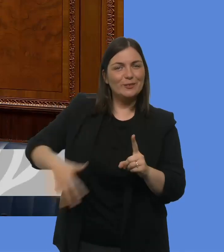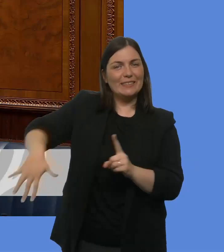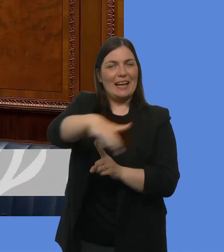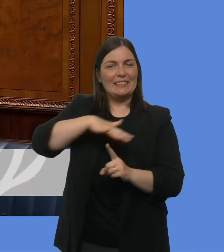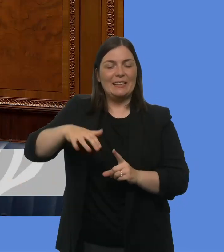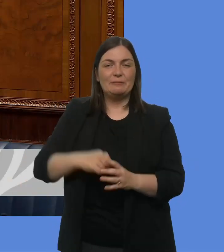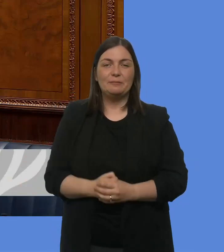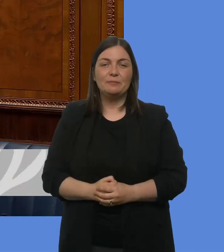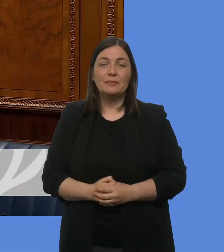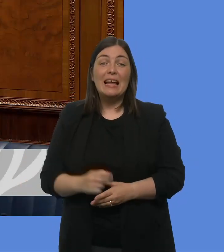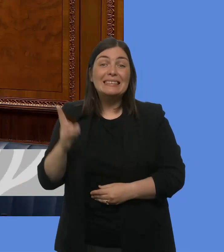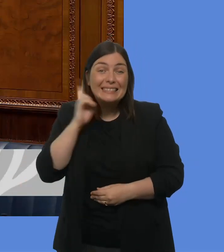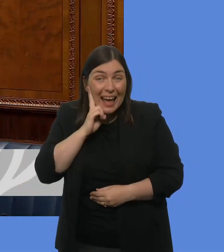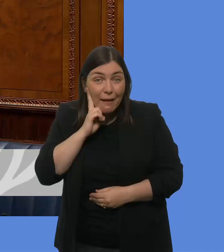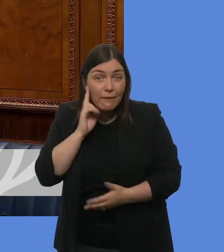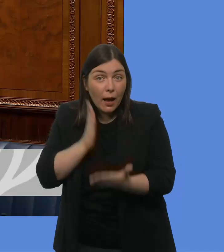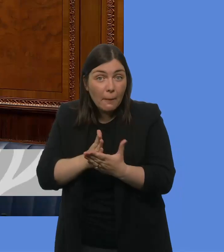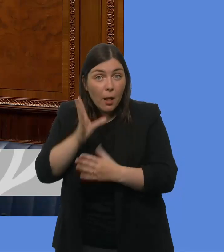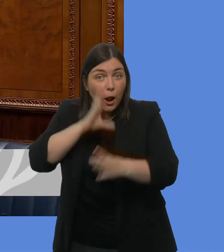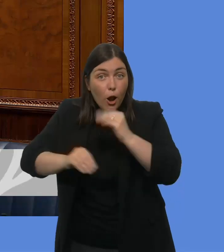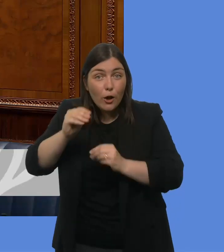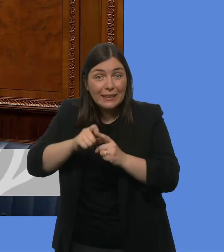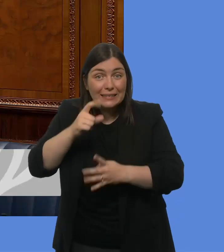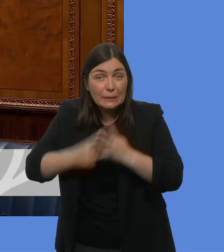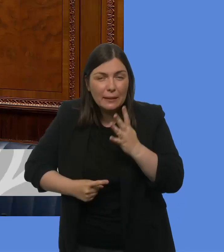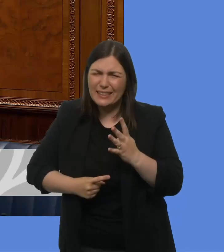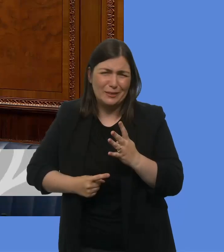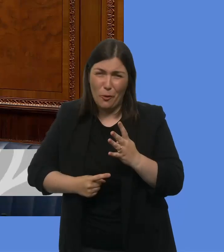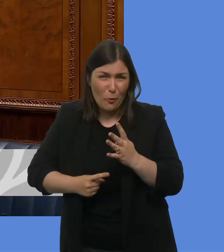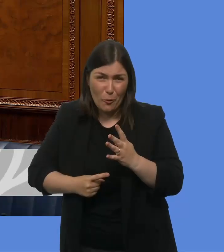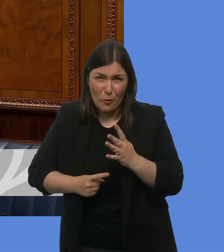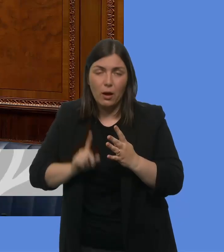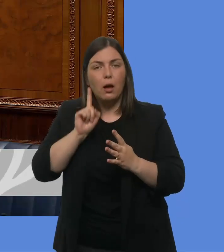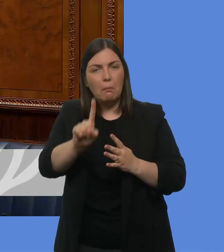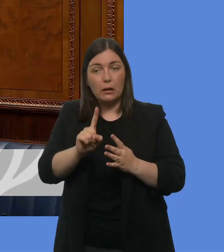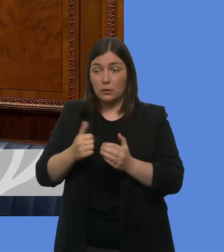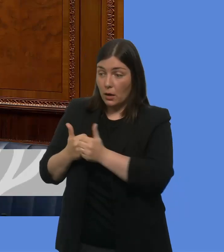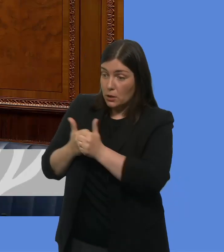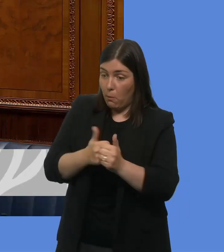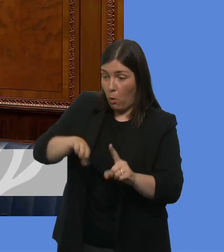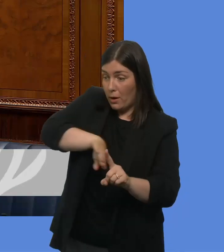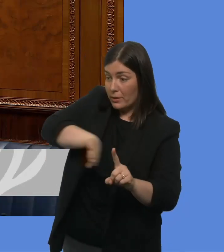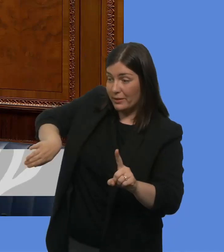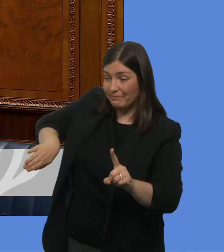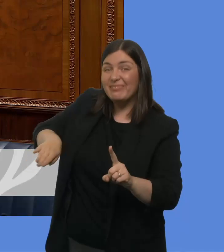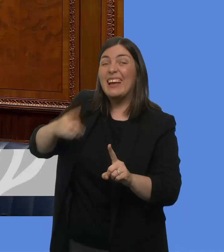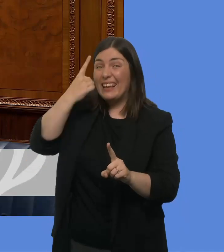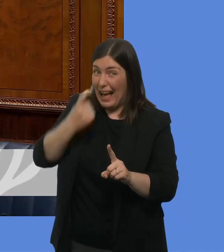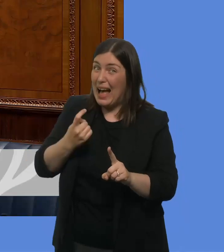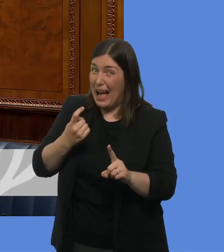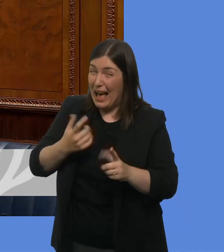Deafness is not a learning disability, but without the right support in place, deaf children can face